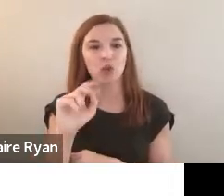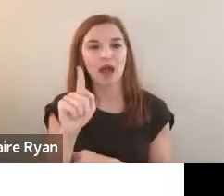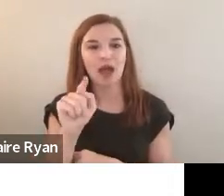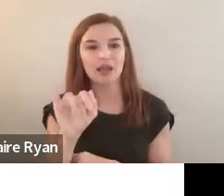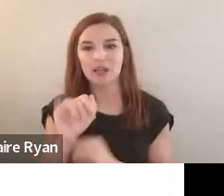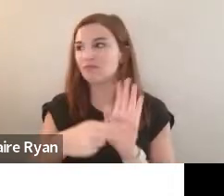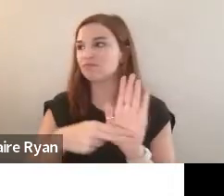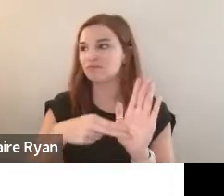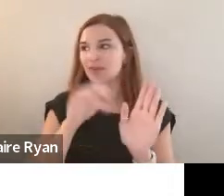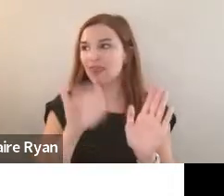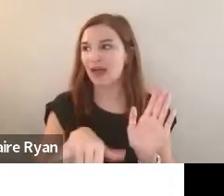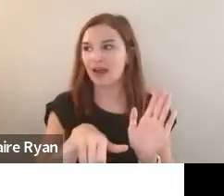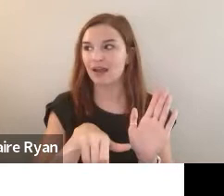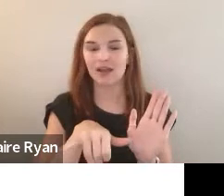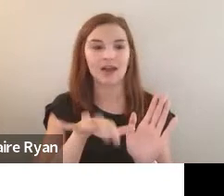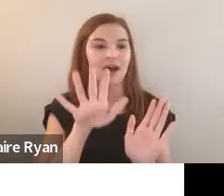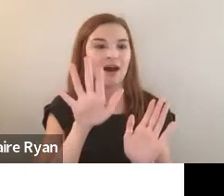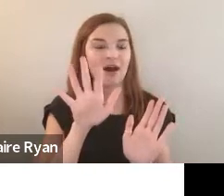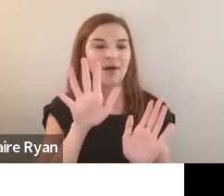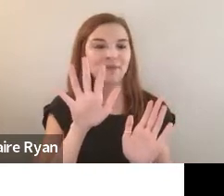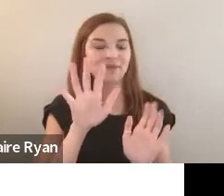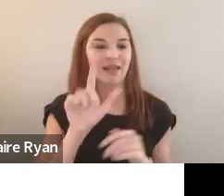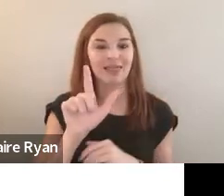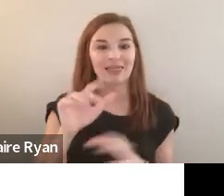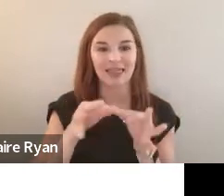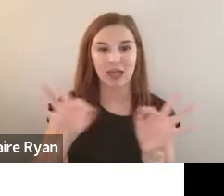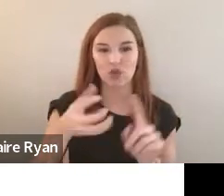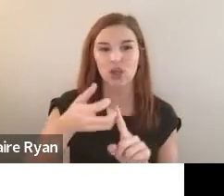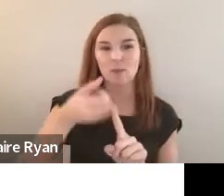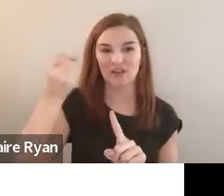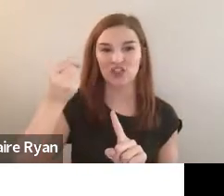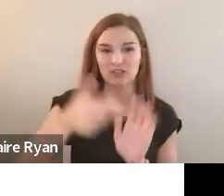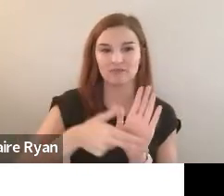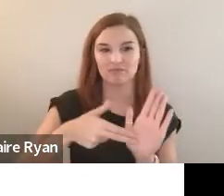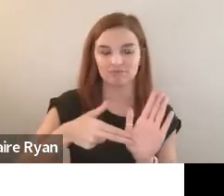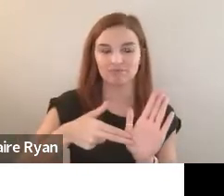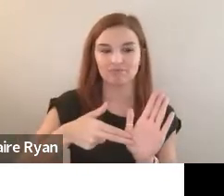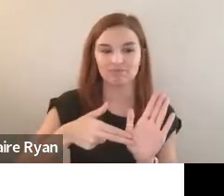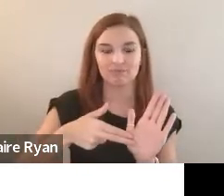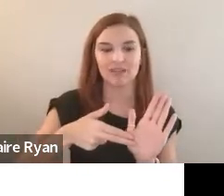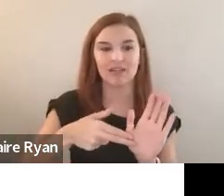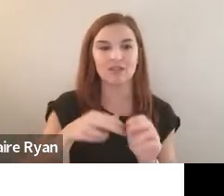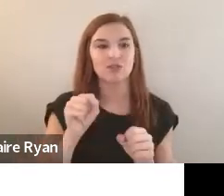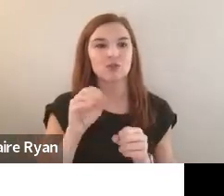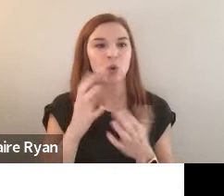And what that might look like is something that Dr. Sanjay labeled as